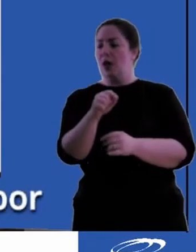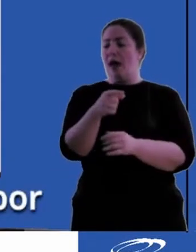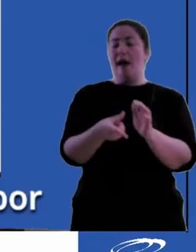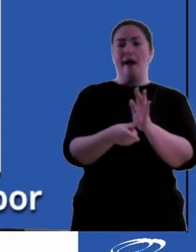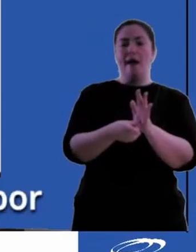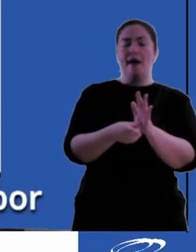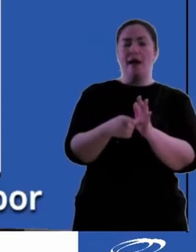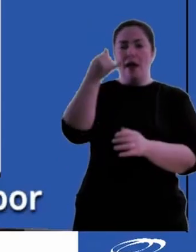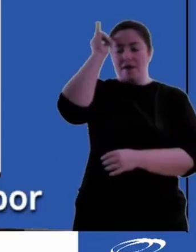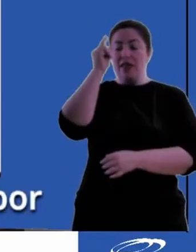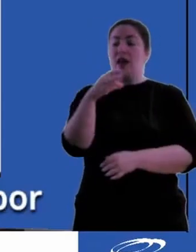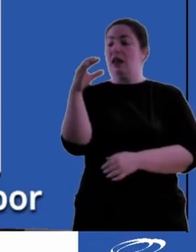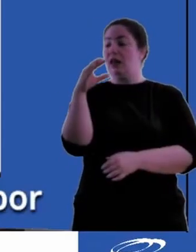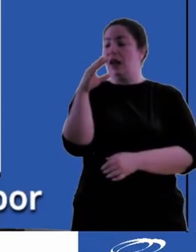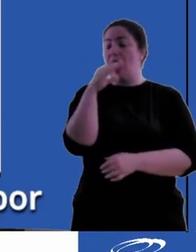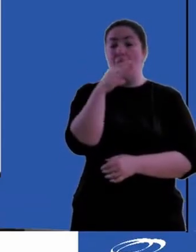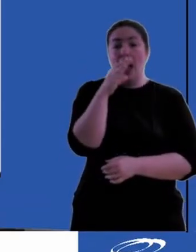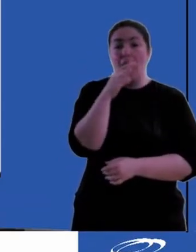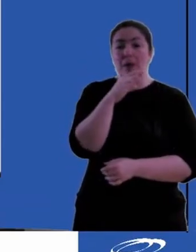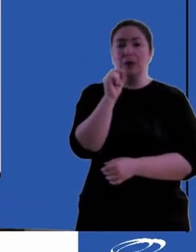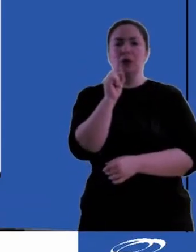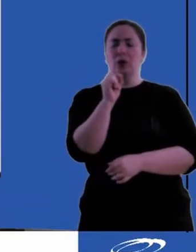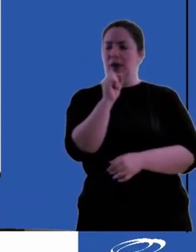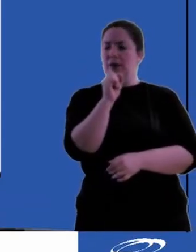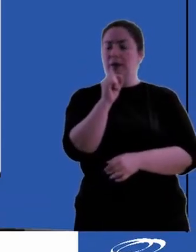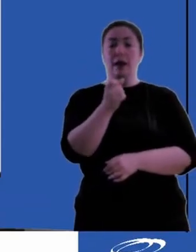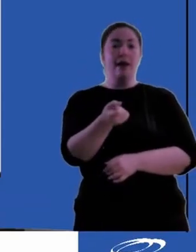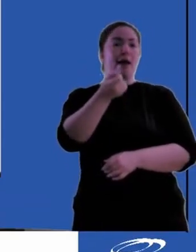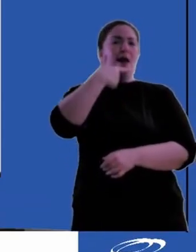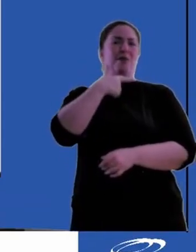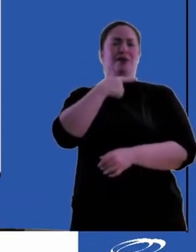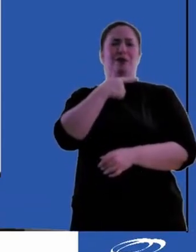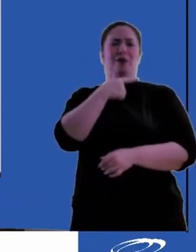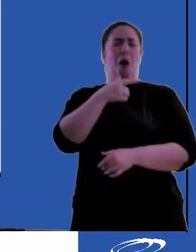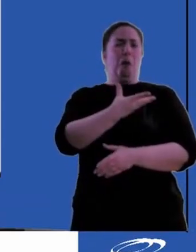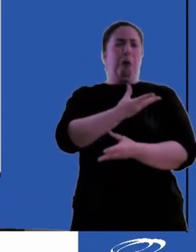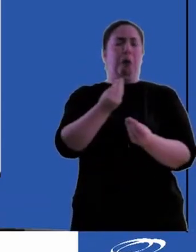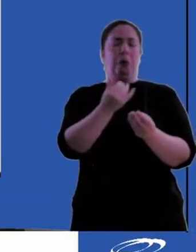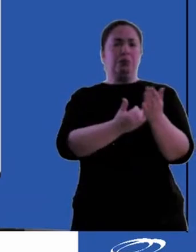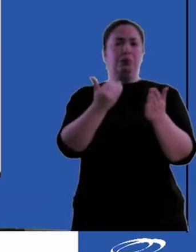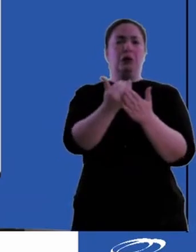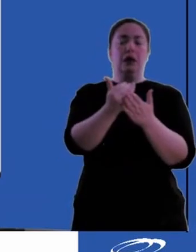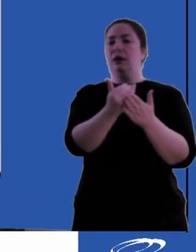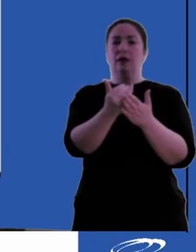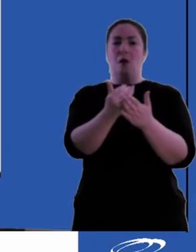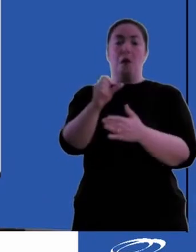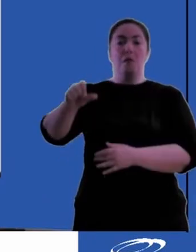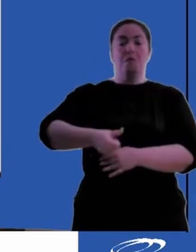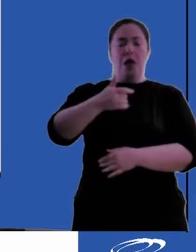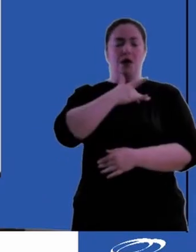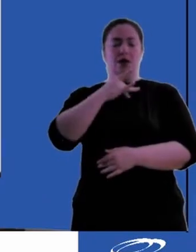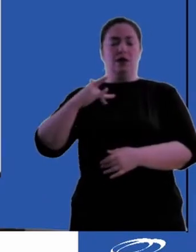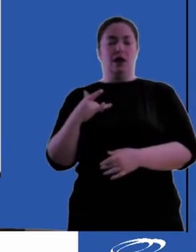well. Now, as much as we'd love to have good blood tests that detect periprosthetic joint infection, mostly this